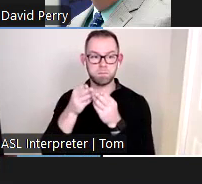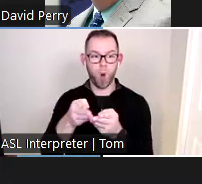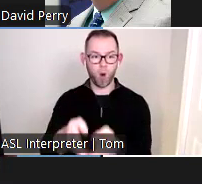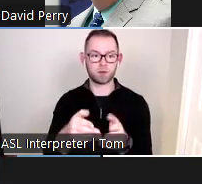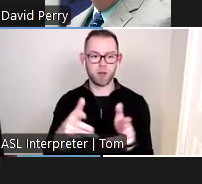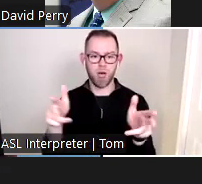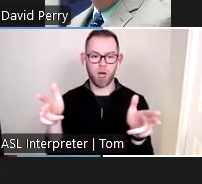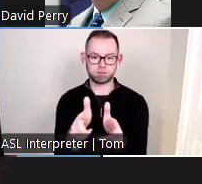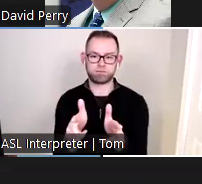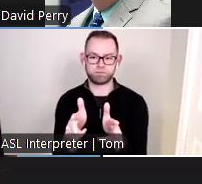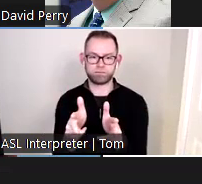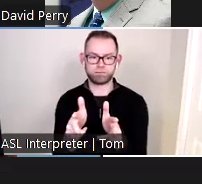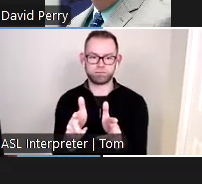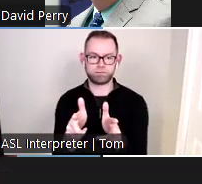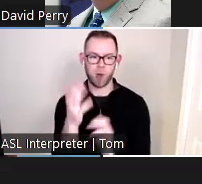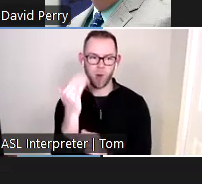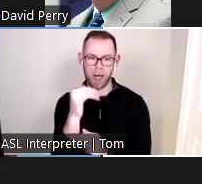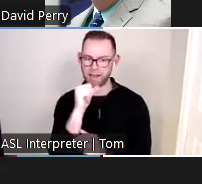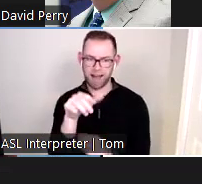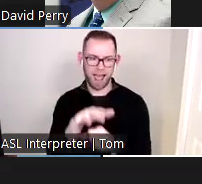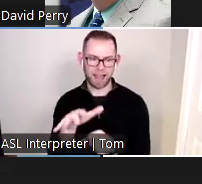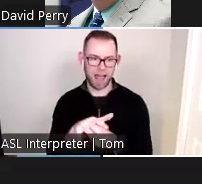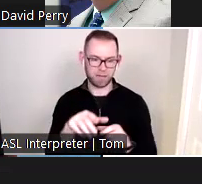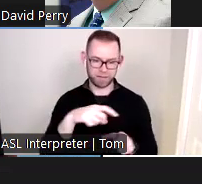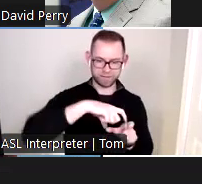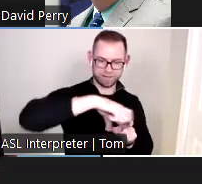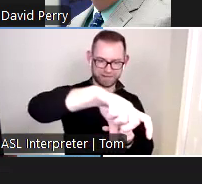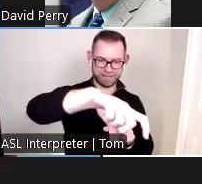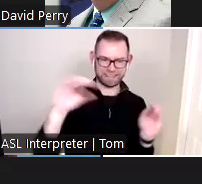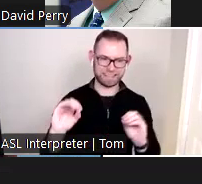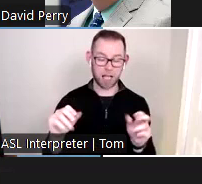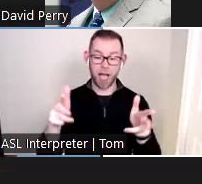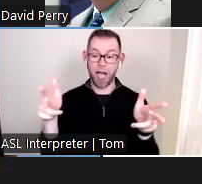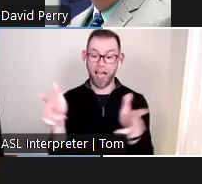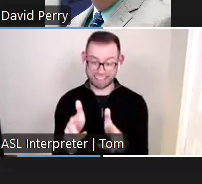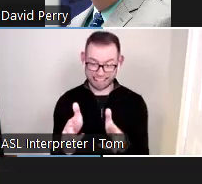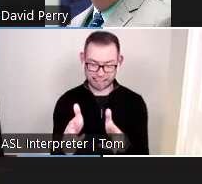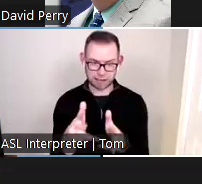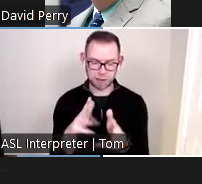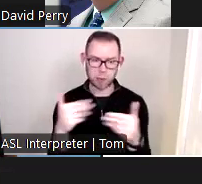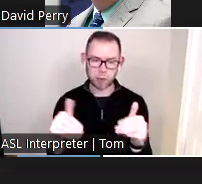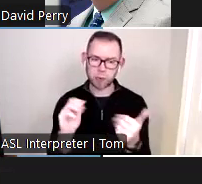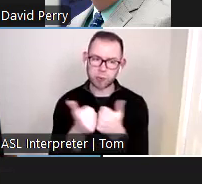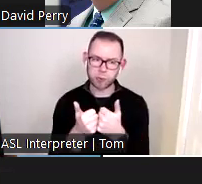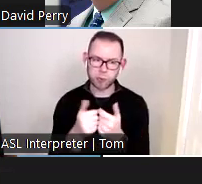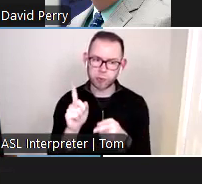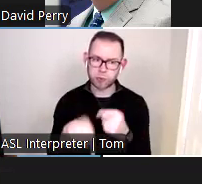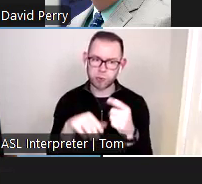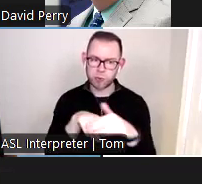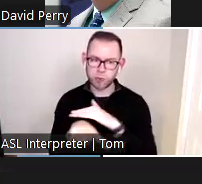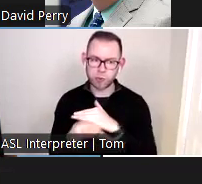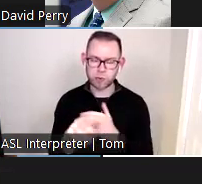by side because there aren't enough berths. This creates an accessibility challenge because when you have rafted